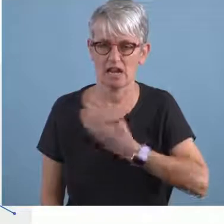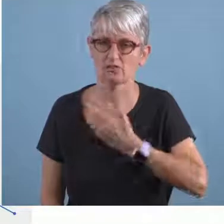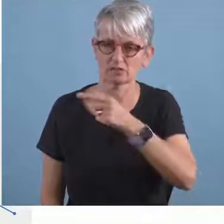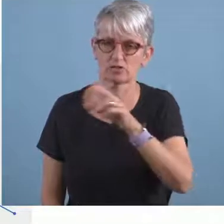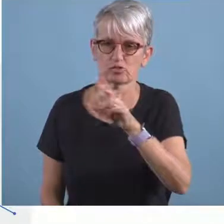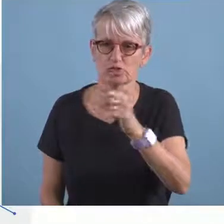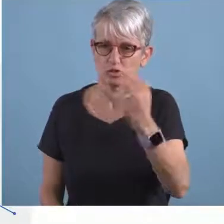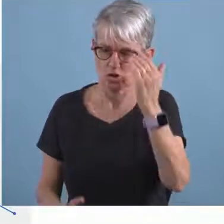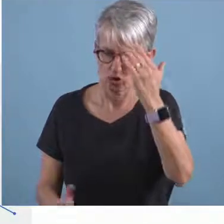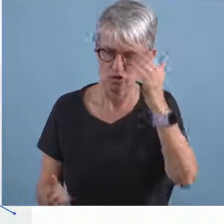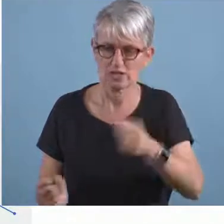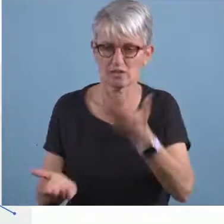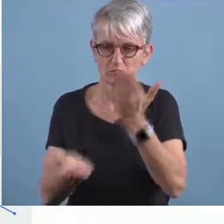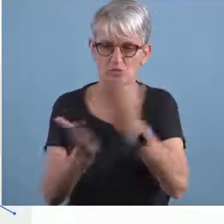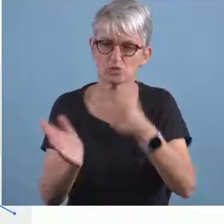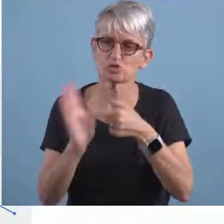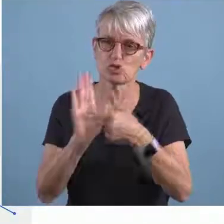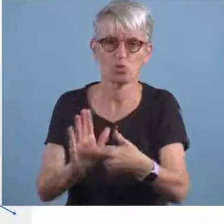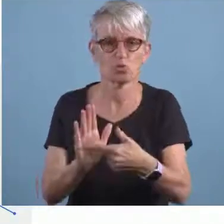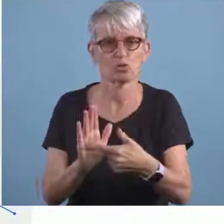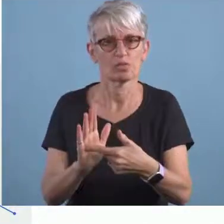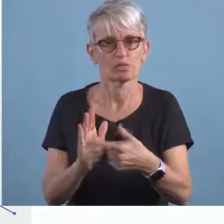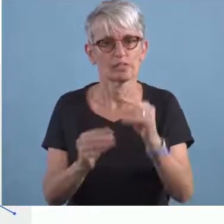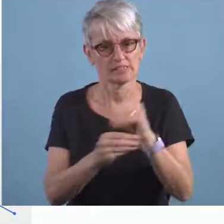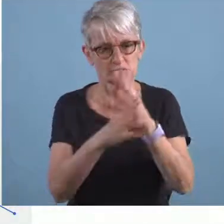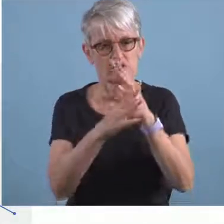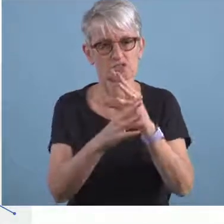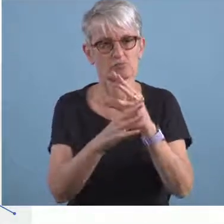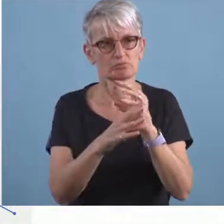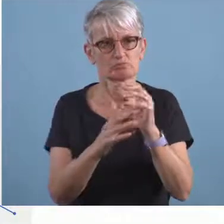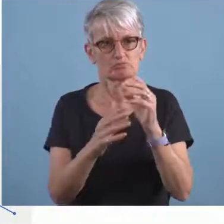prove, to demonstrate that telepractice